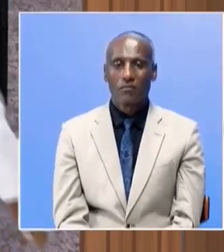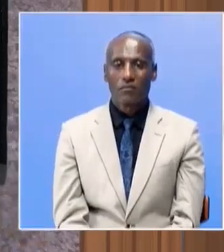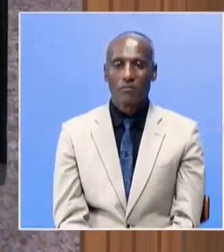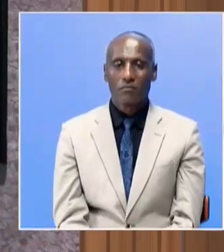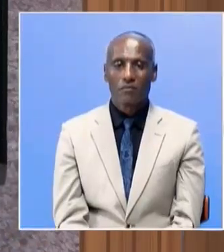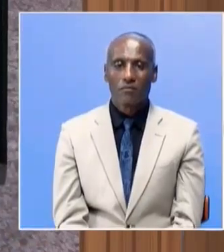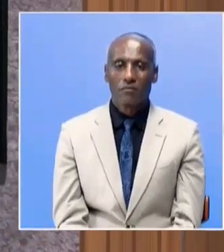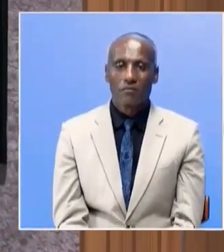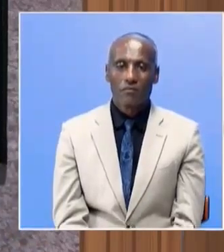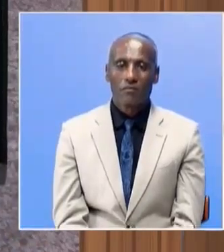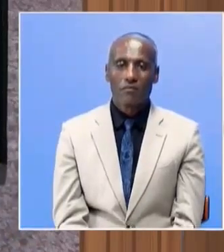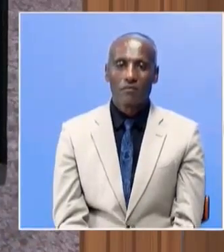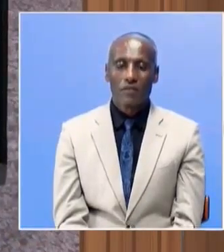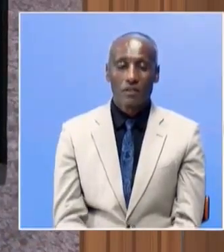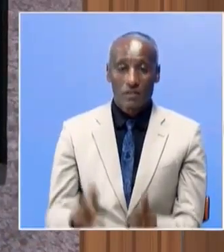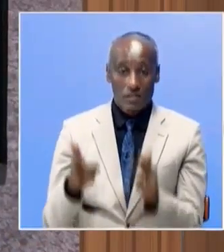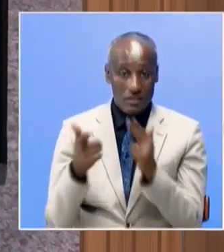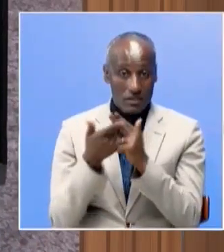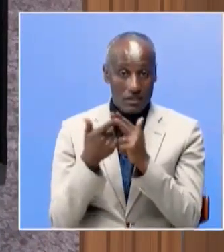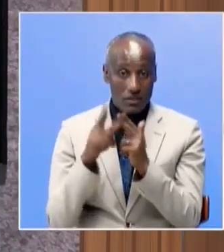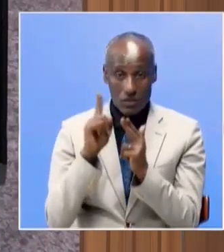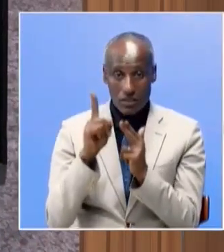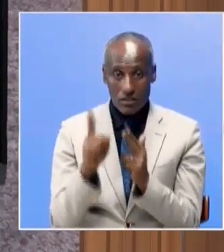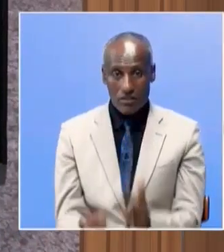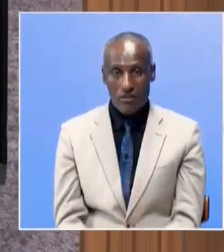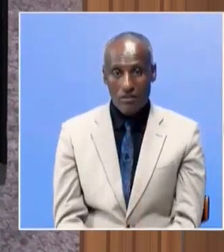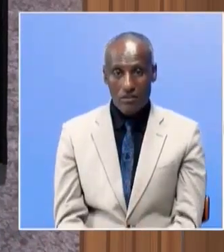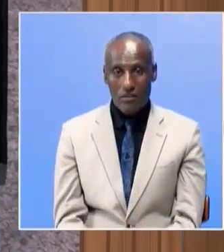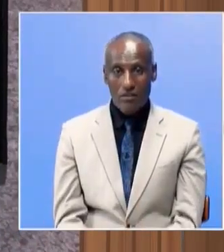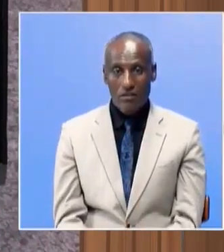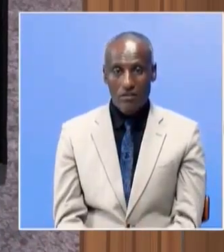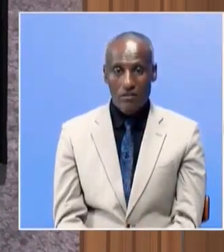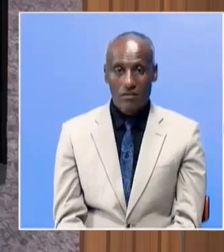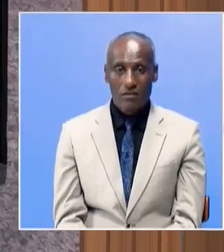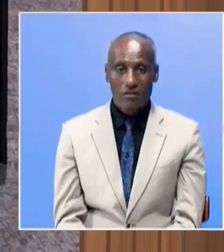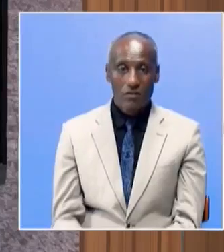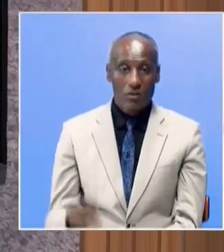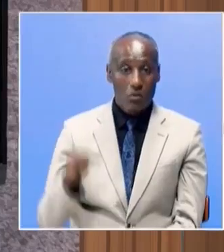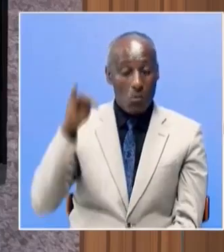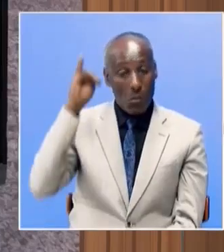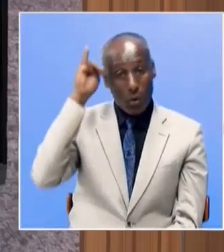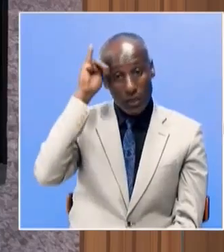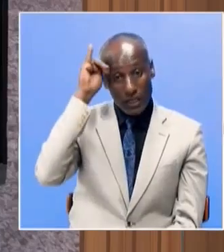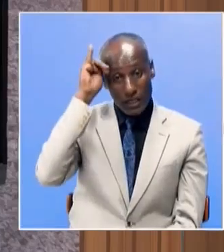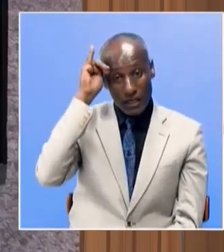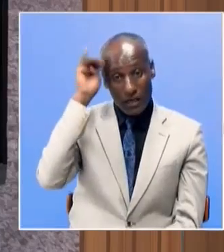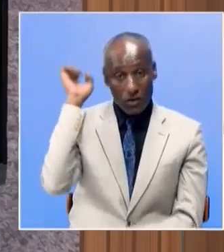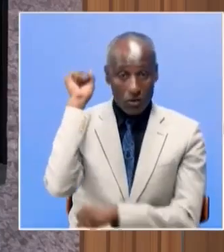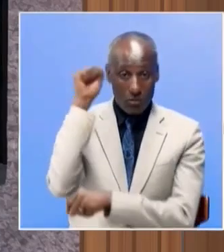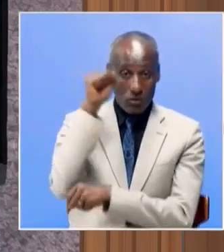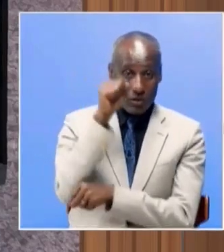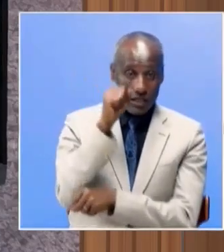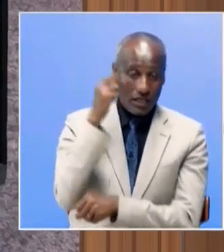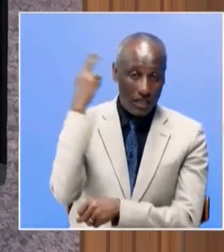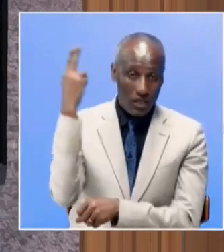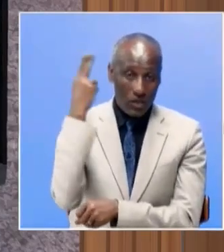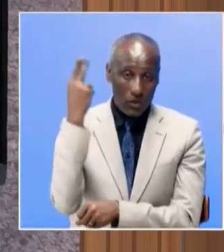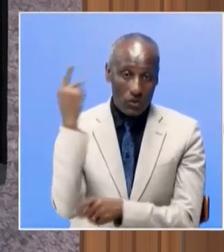Nice there. What about the third one? Monera used to speaks